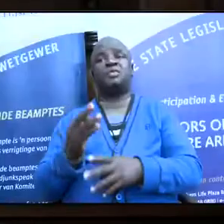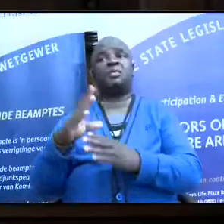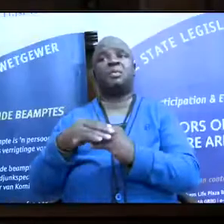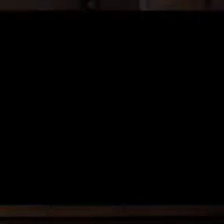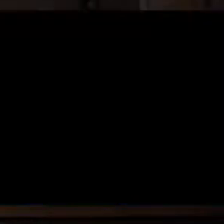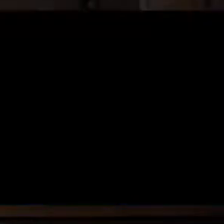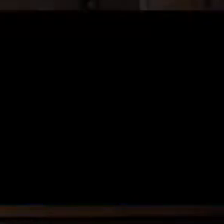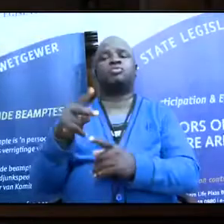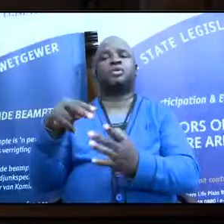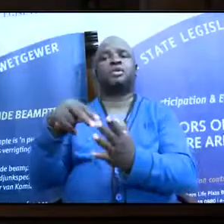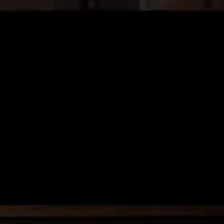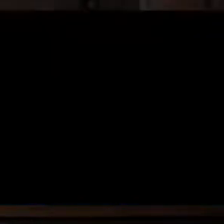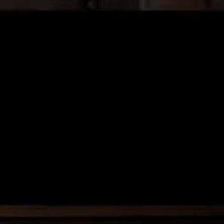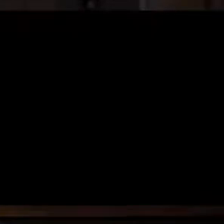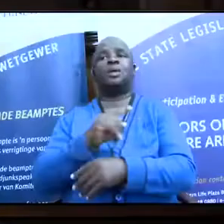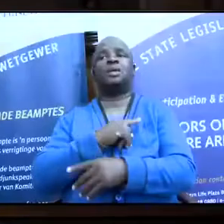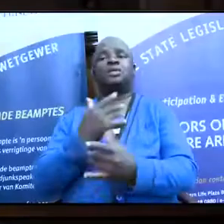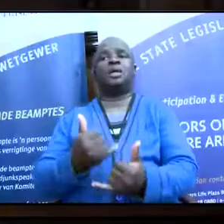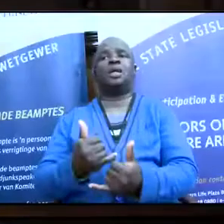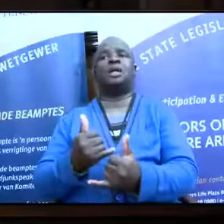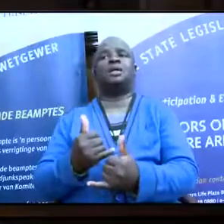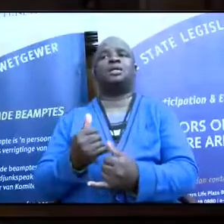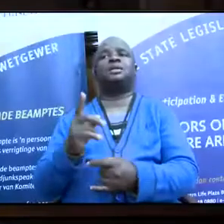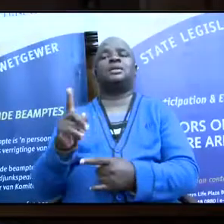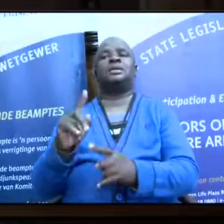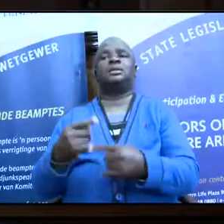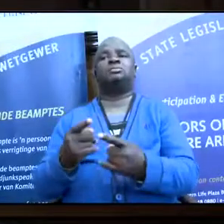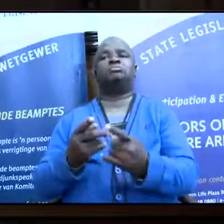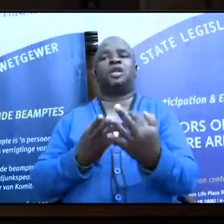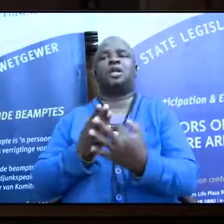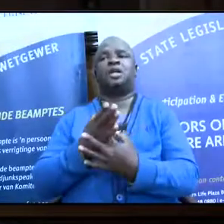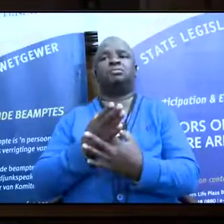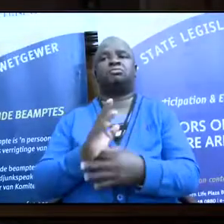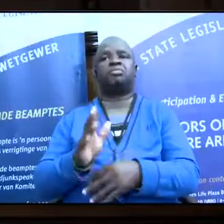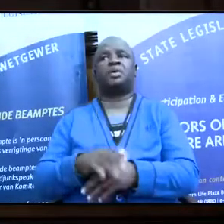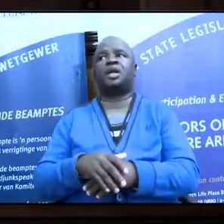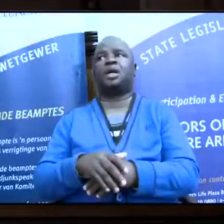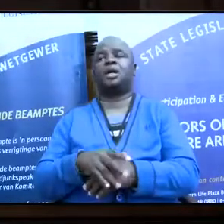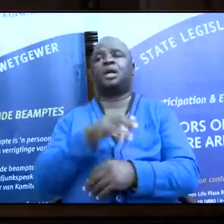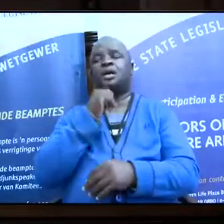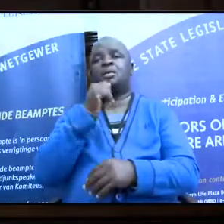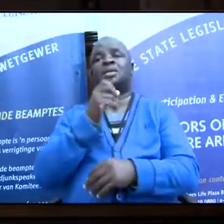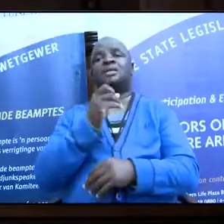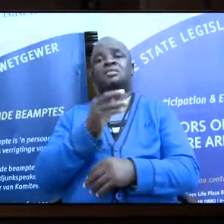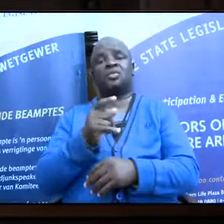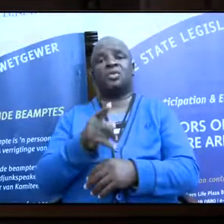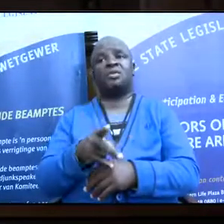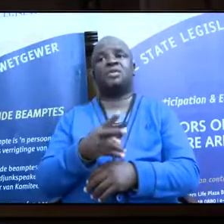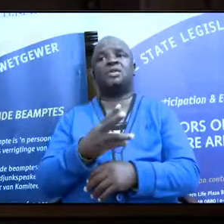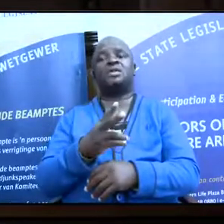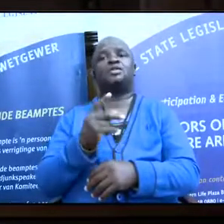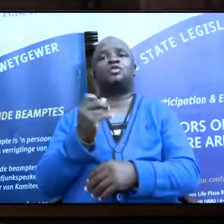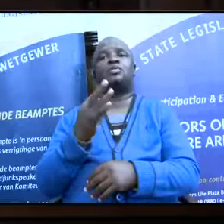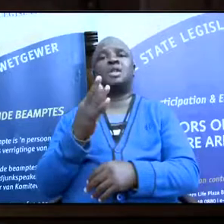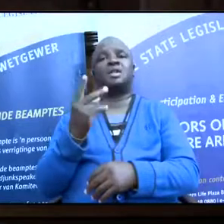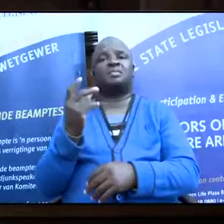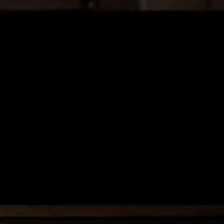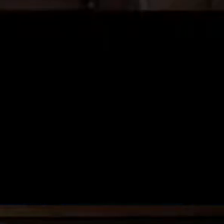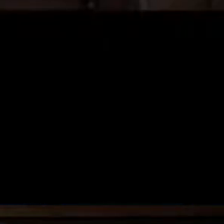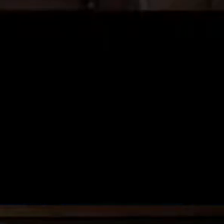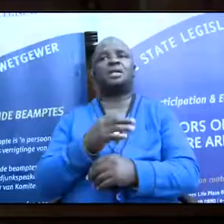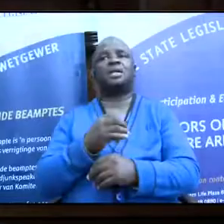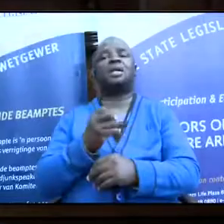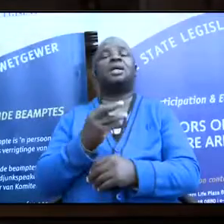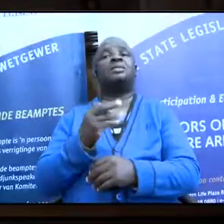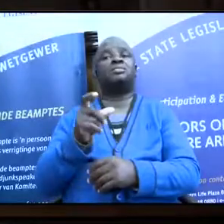platform because this is your day we are not going to interrupt you even if we can say you can speak for two or three minutes if